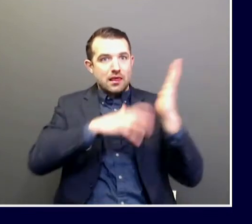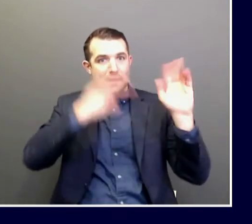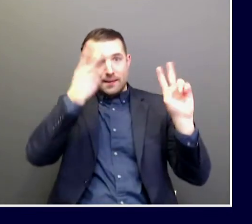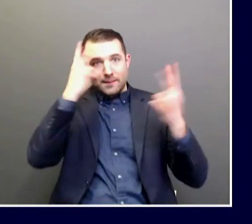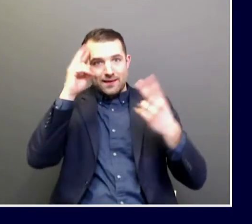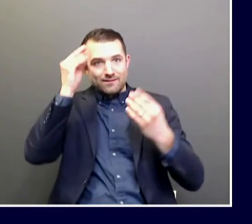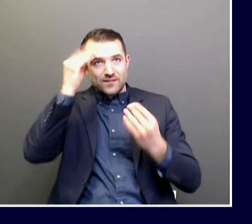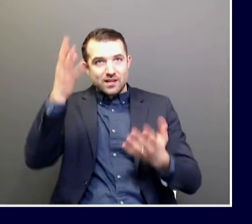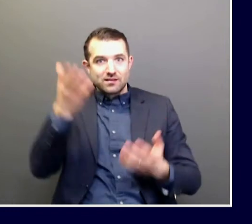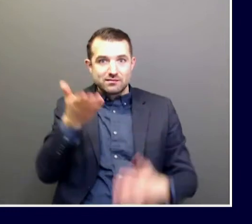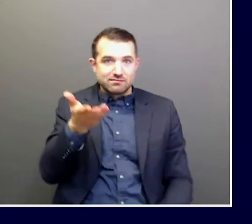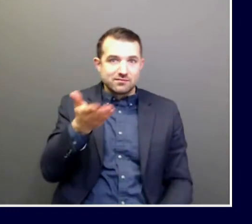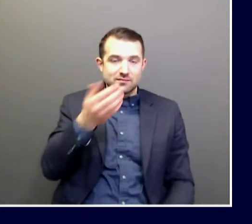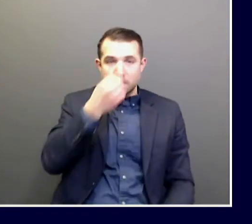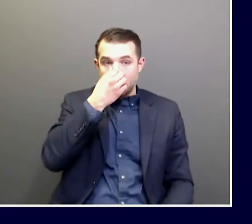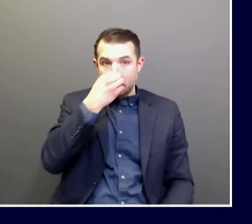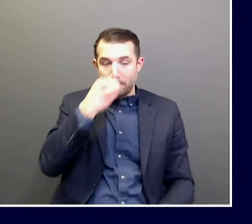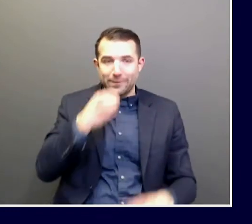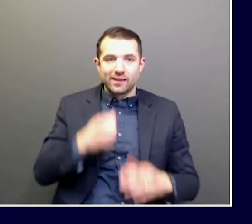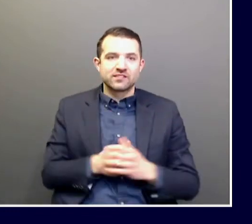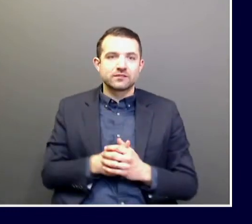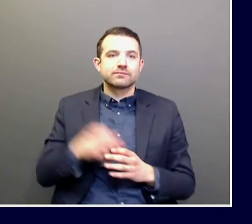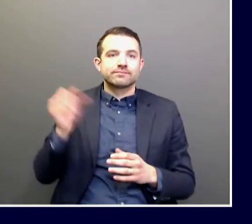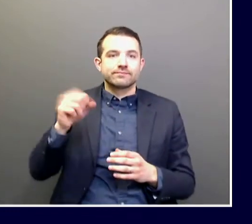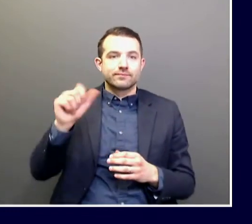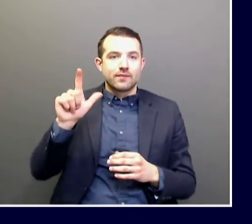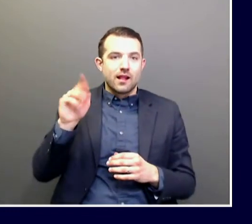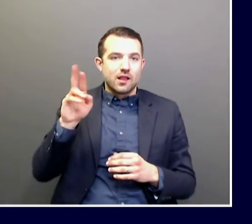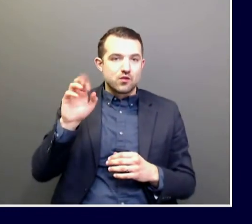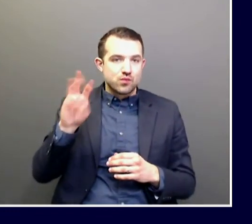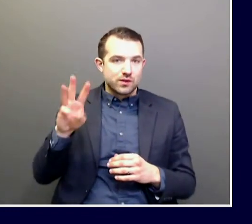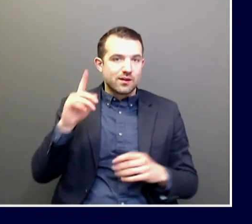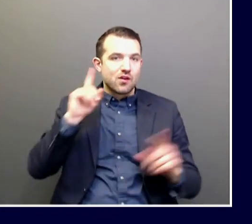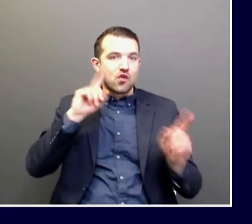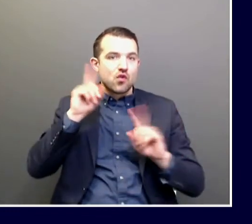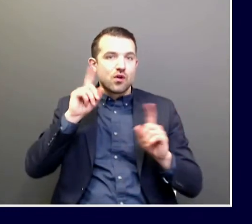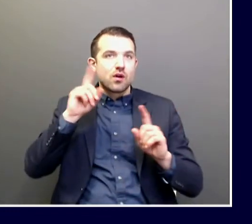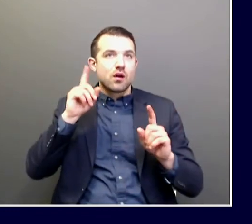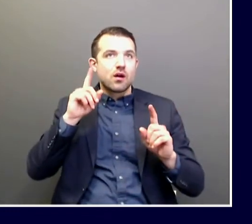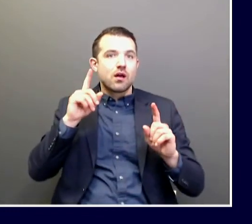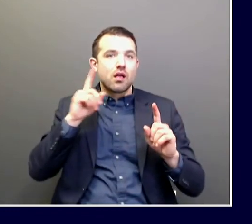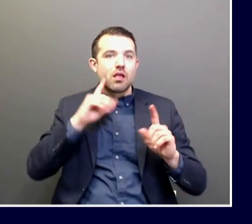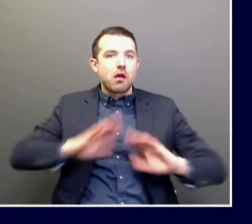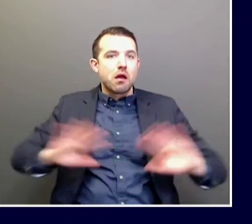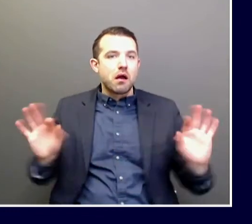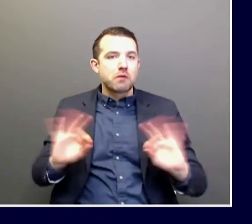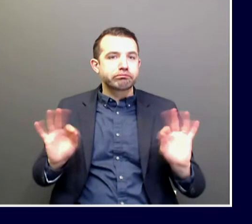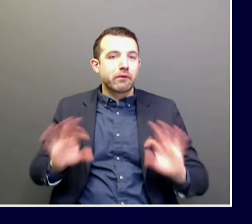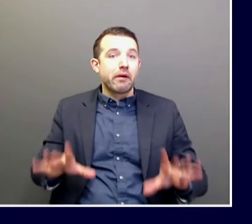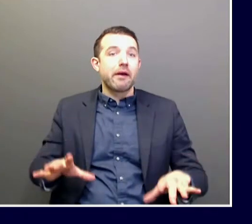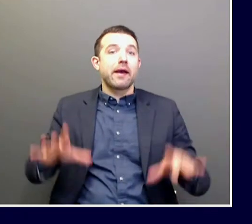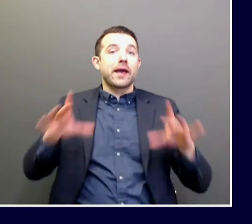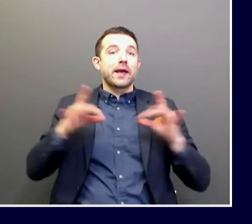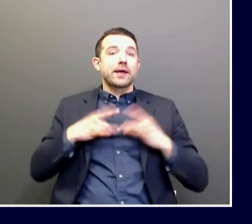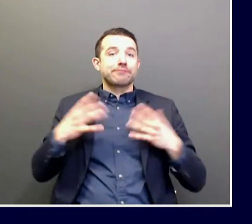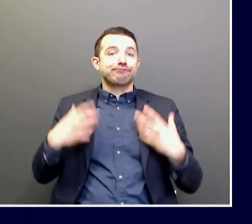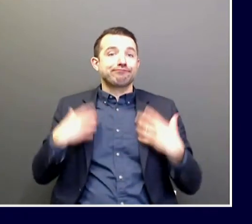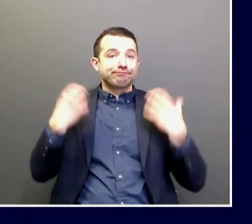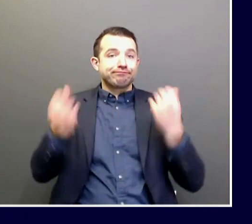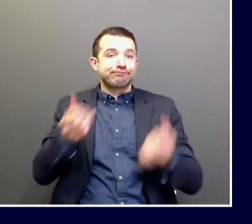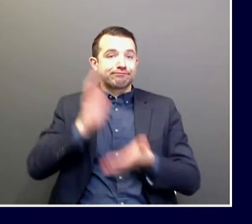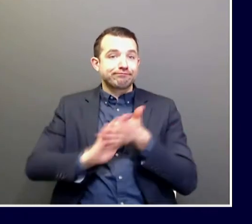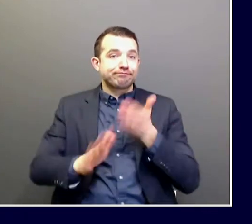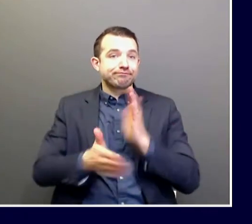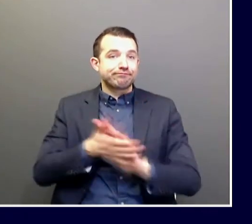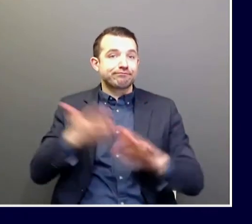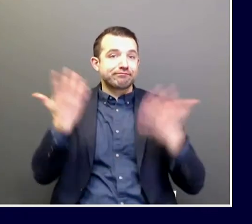Yeah, we've heard that people think just get it. Go out there, don't mask, don't worry about it because it's not as